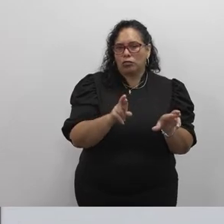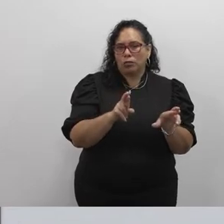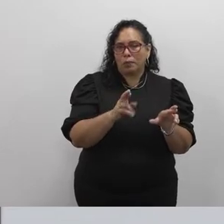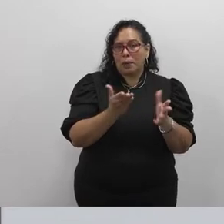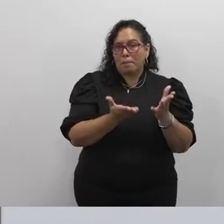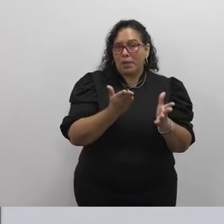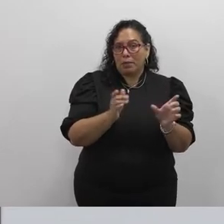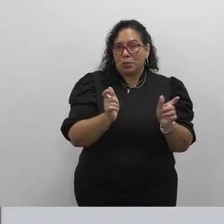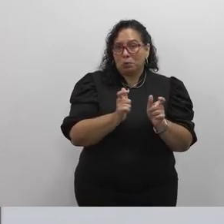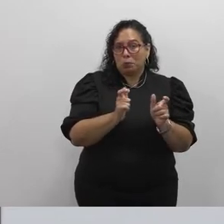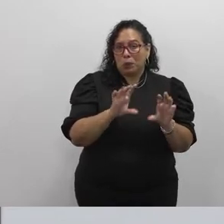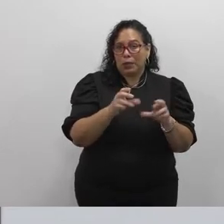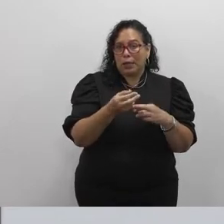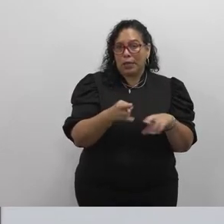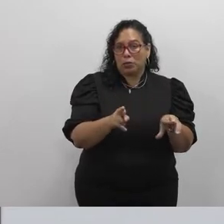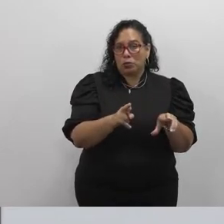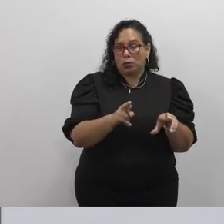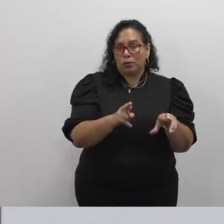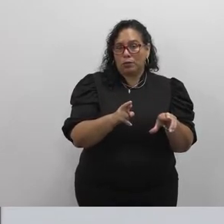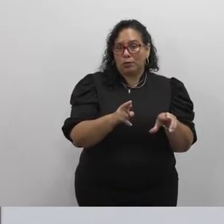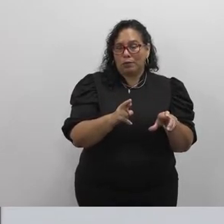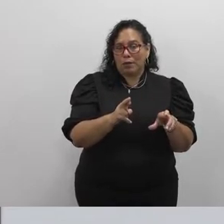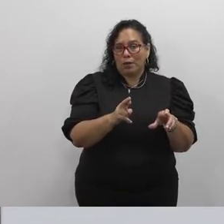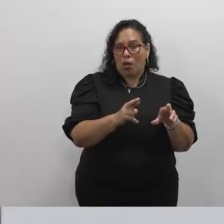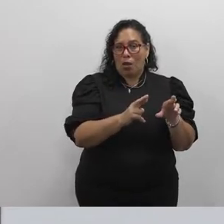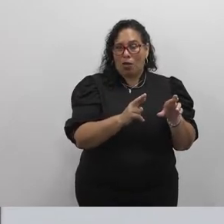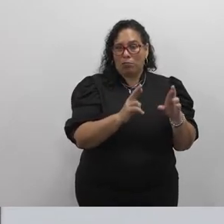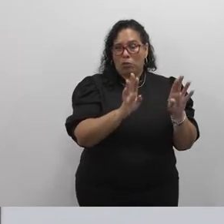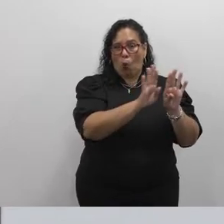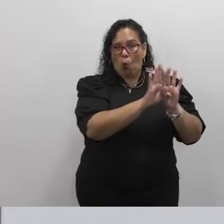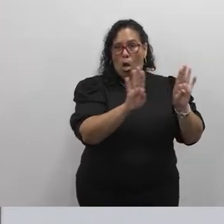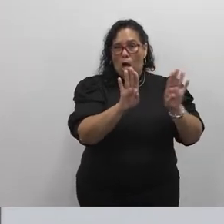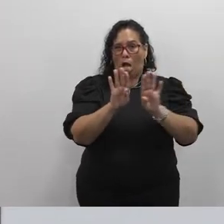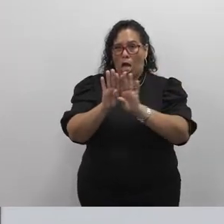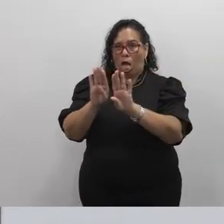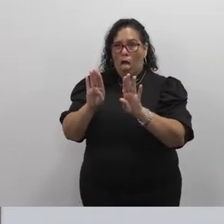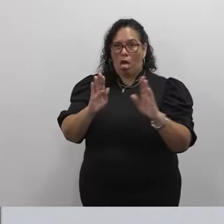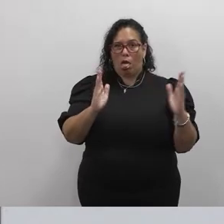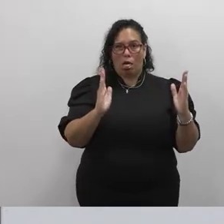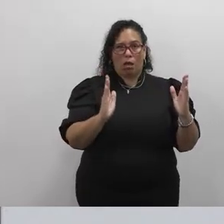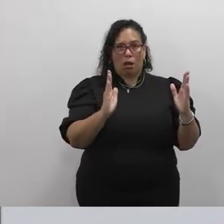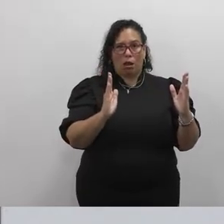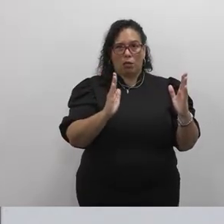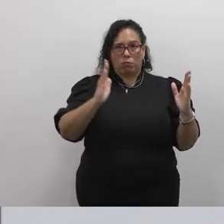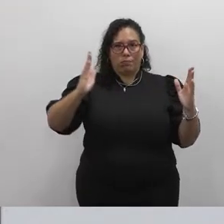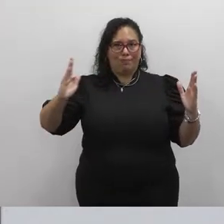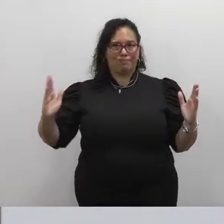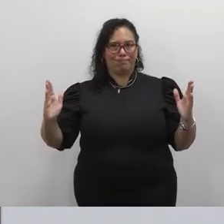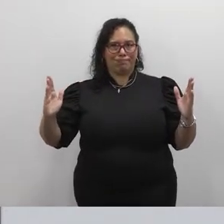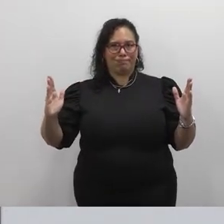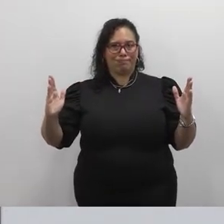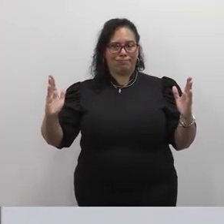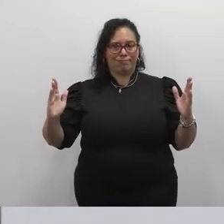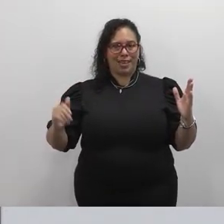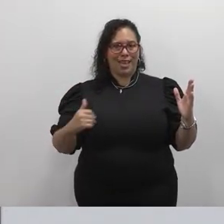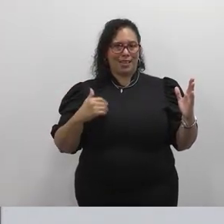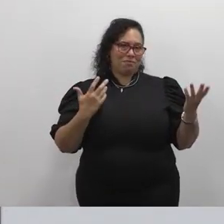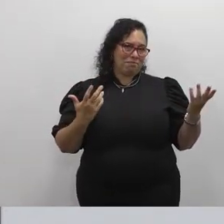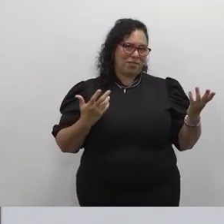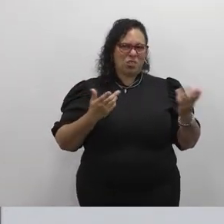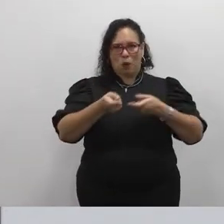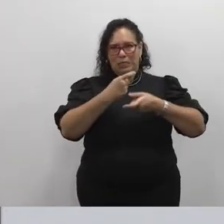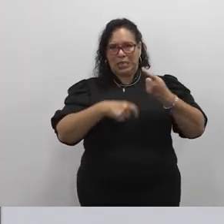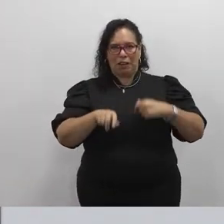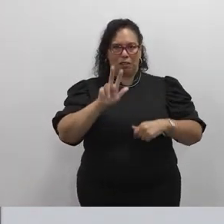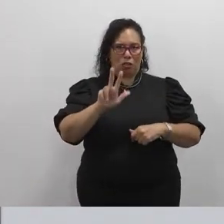those smaller classrooms, we want to start tearing down walls, and instead of having a row of 3 rooms, we have 2 larger size rooms, right? So